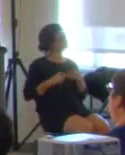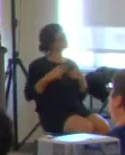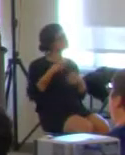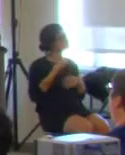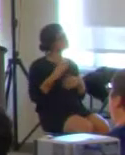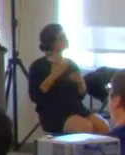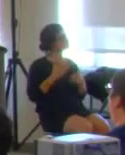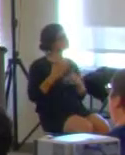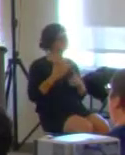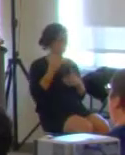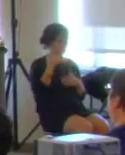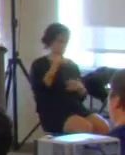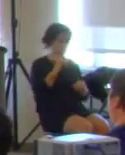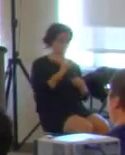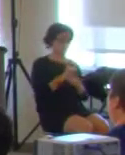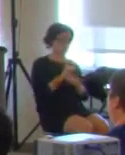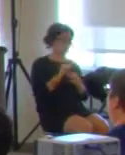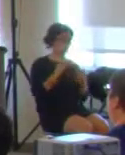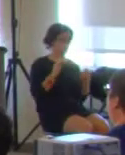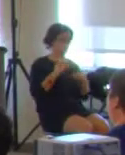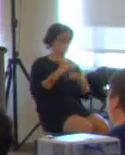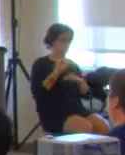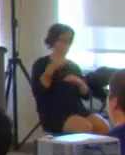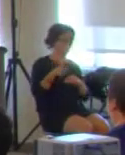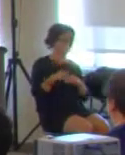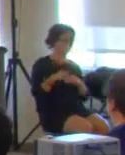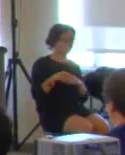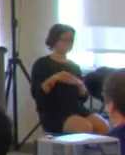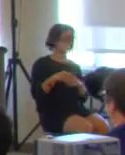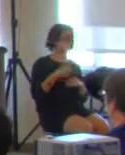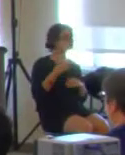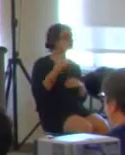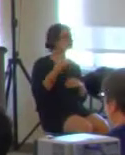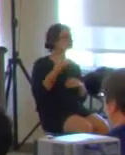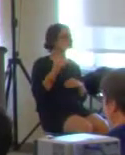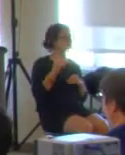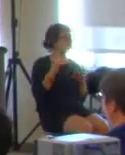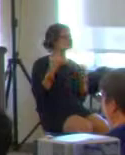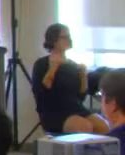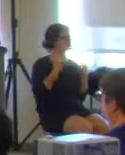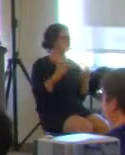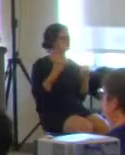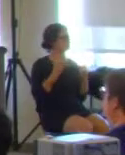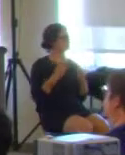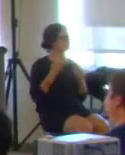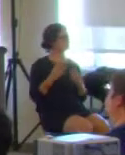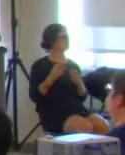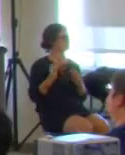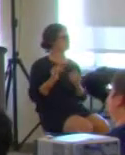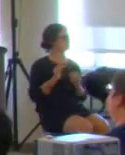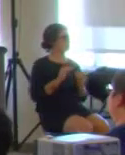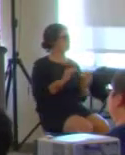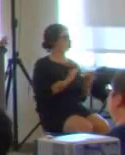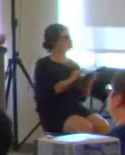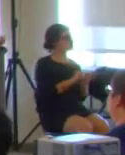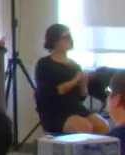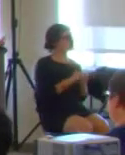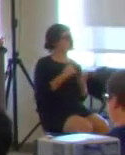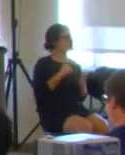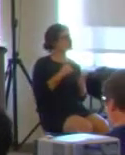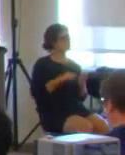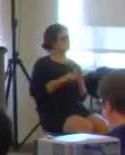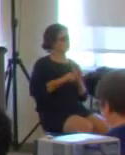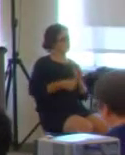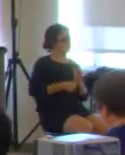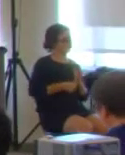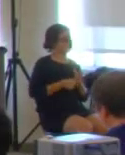they're services that are in fact not otherwise available to them. And there are lots of ways to do that, and that's one of the things I'm going to